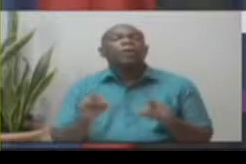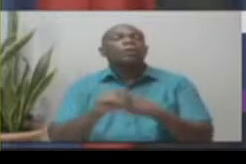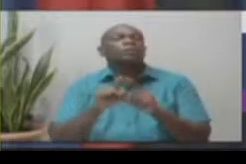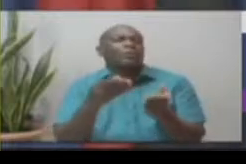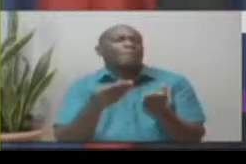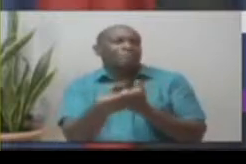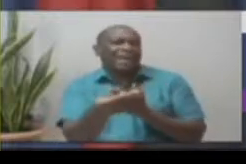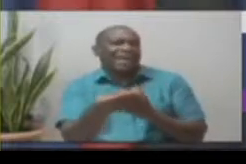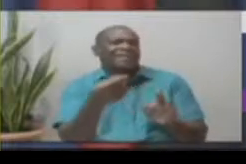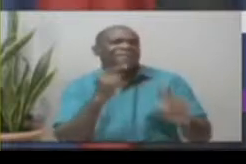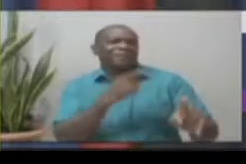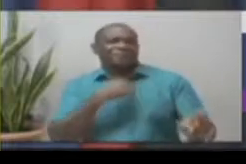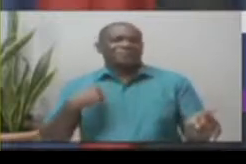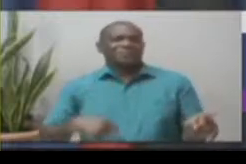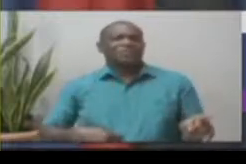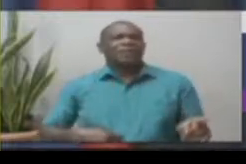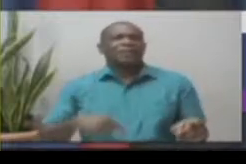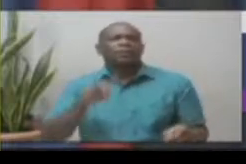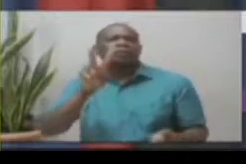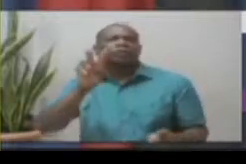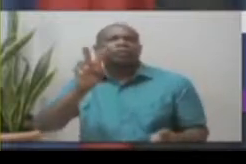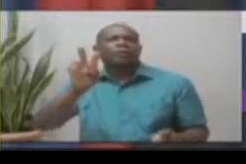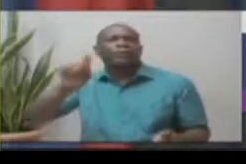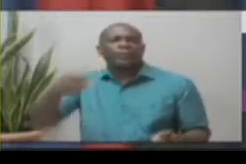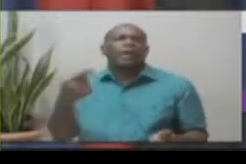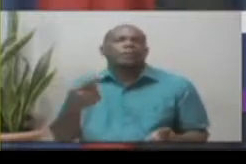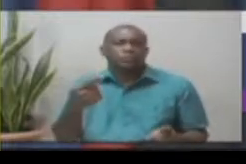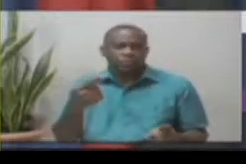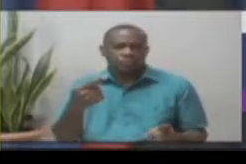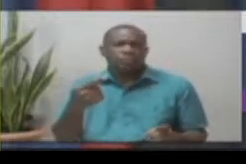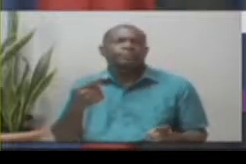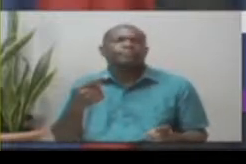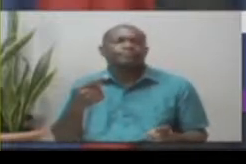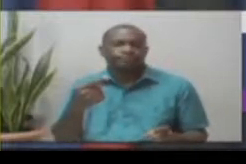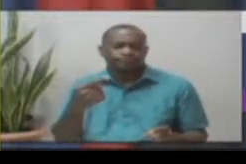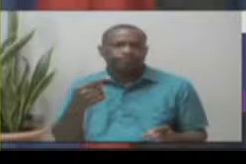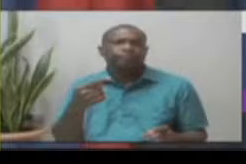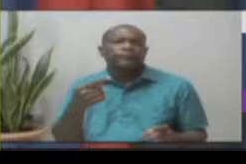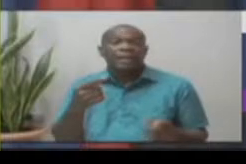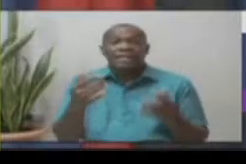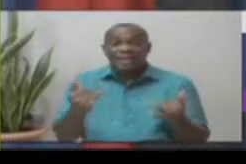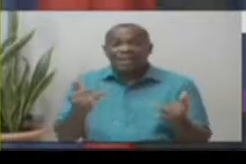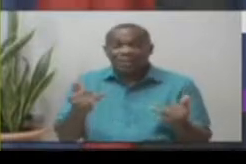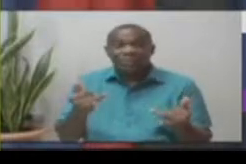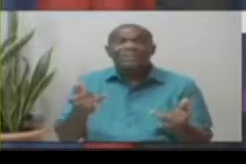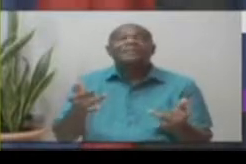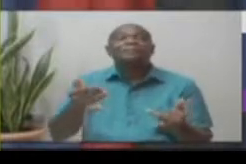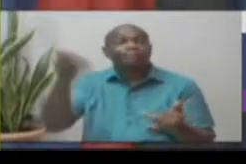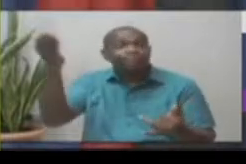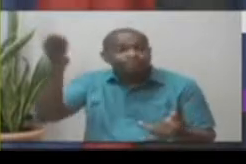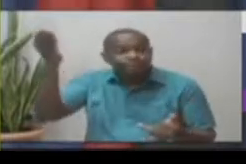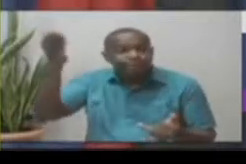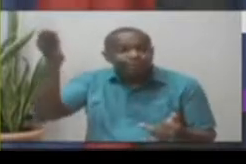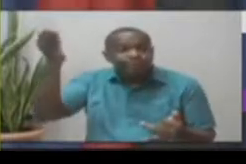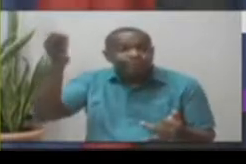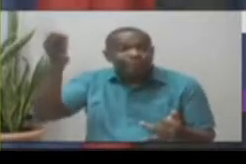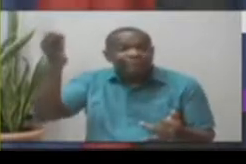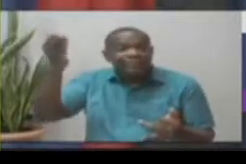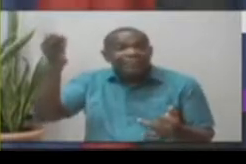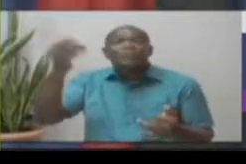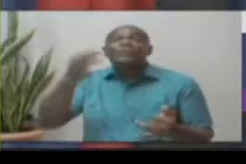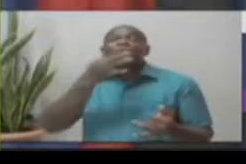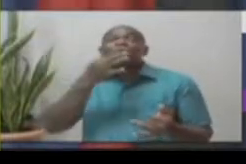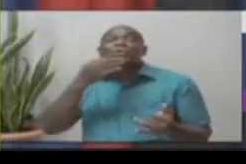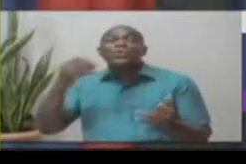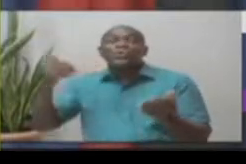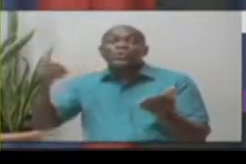we purchased 200,000. And as I speak to you now, on the way to us, in